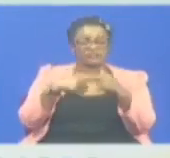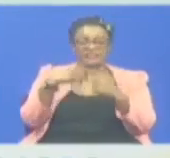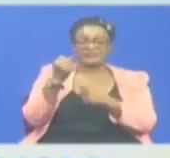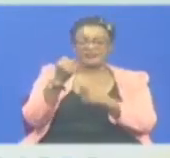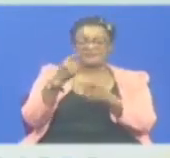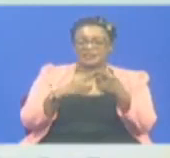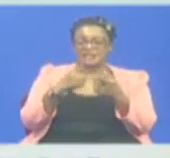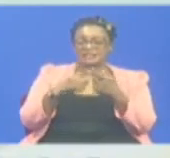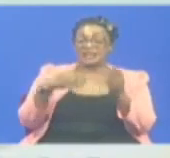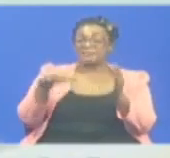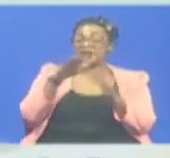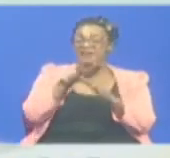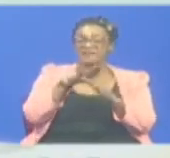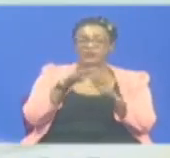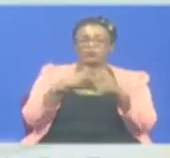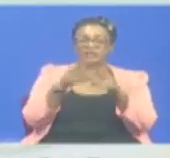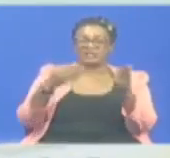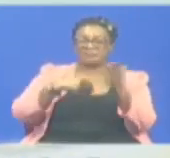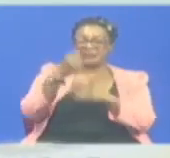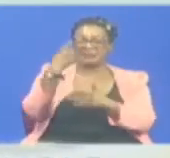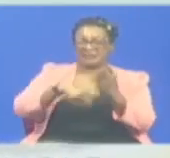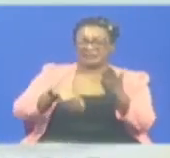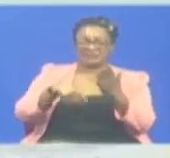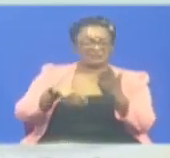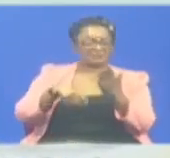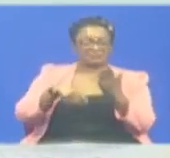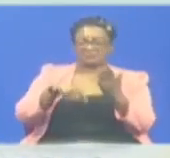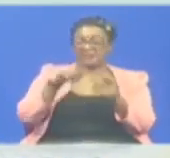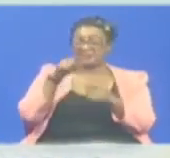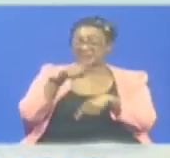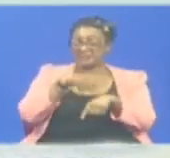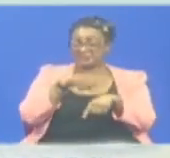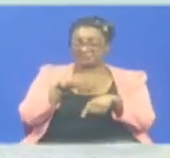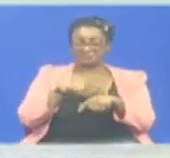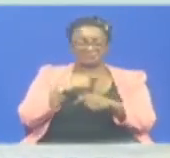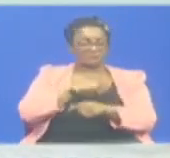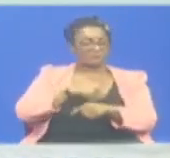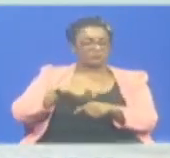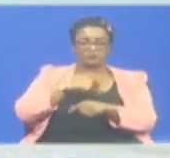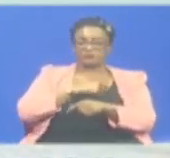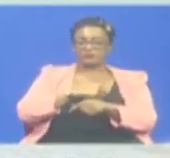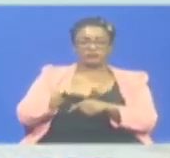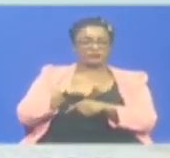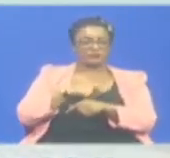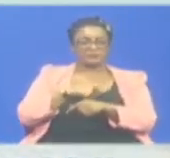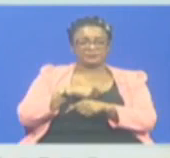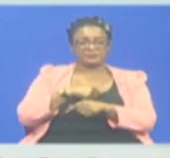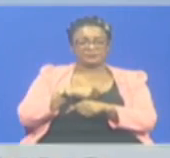above. You start paying tax at that particular point. It's quite unfortunate.